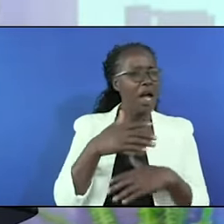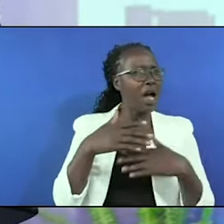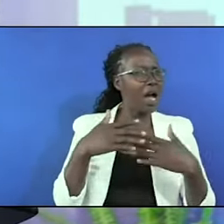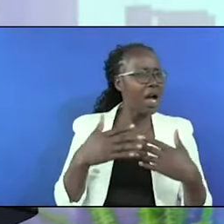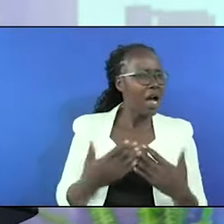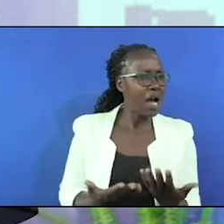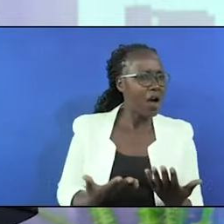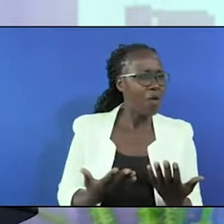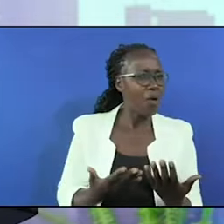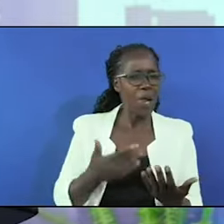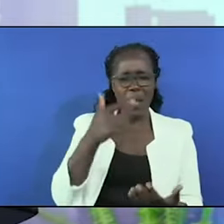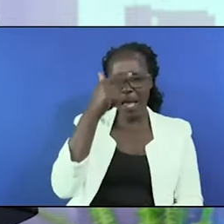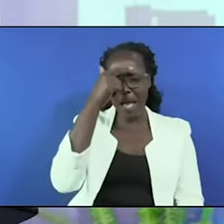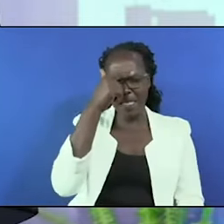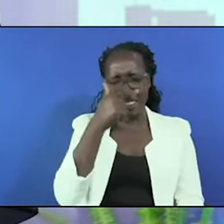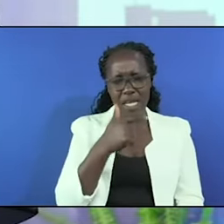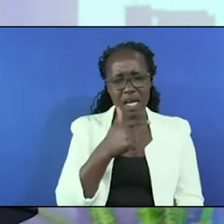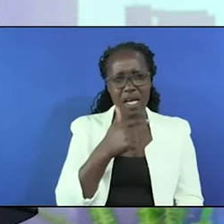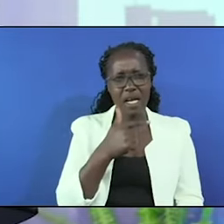How can Isaac